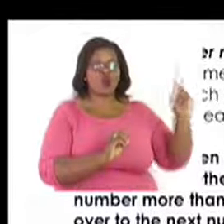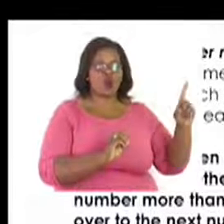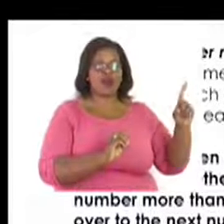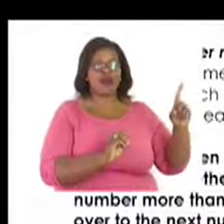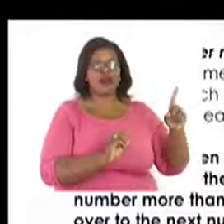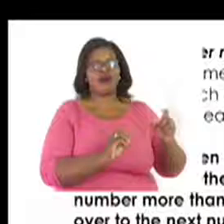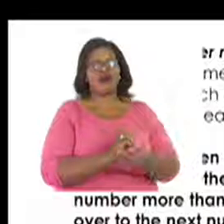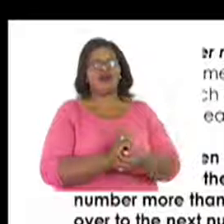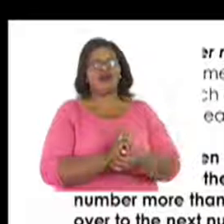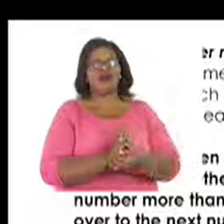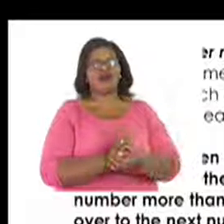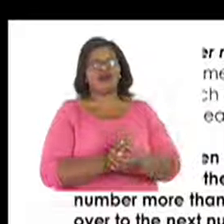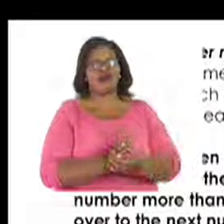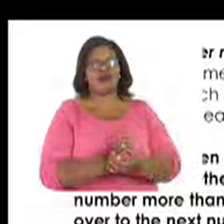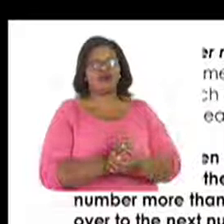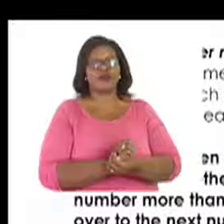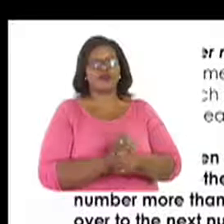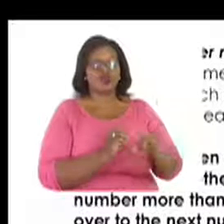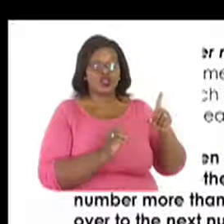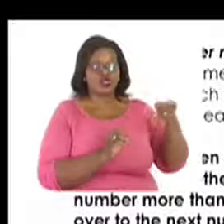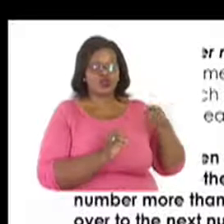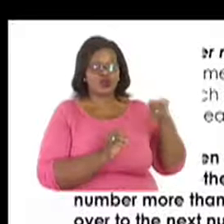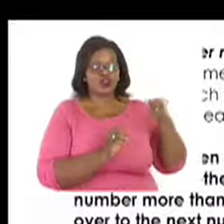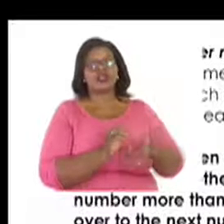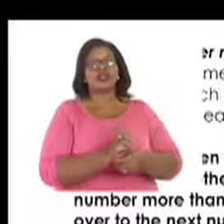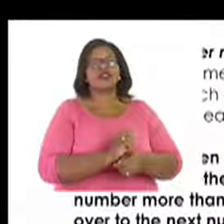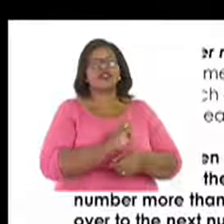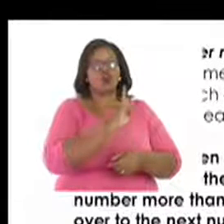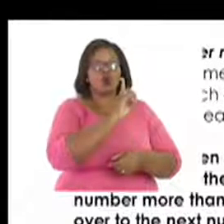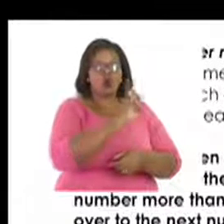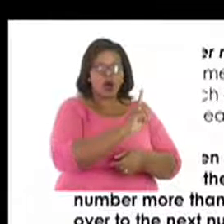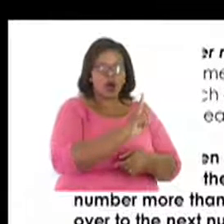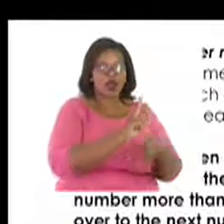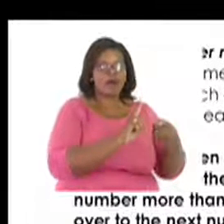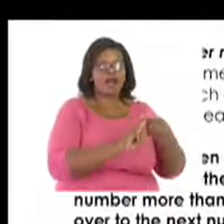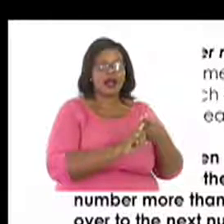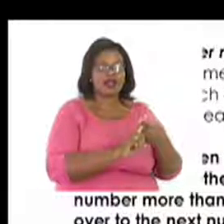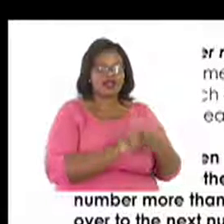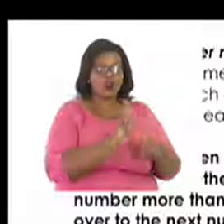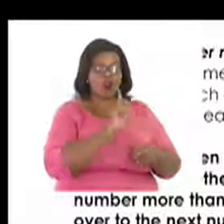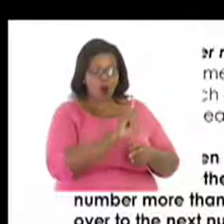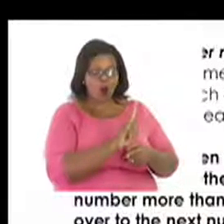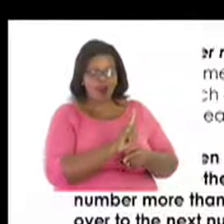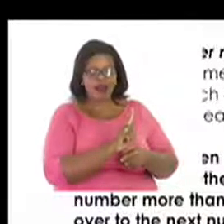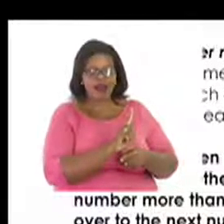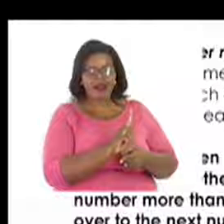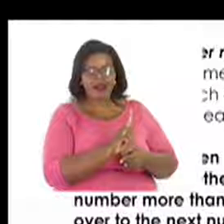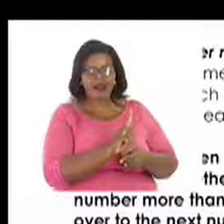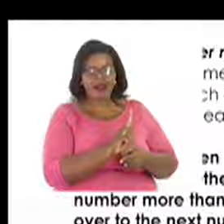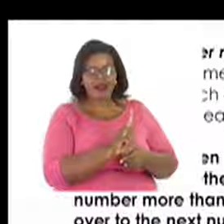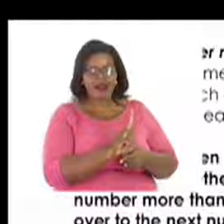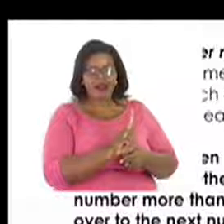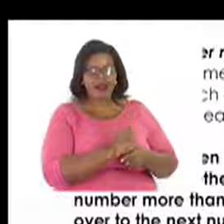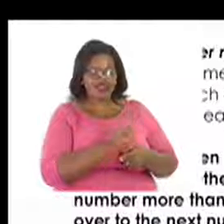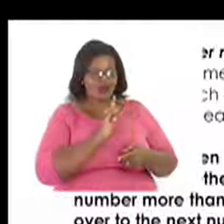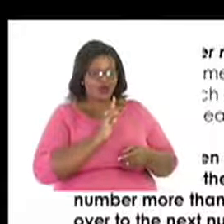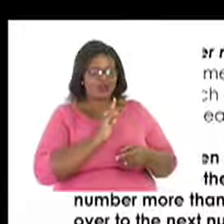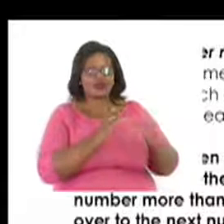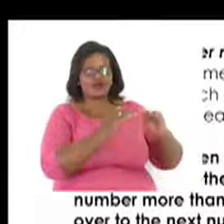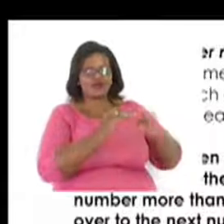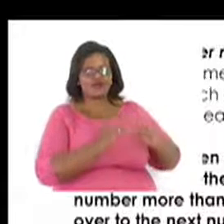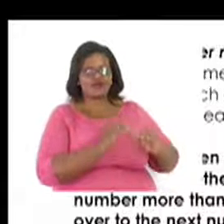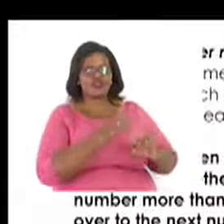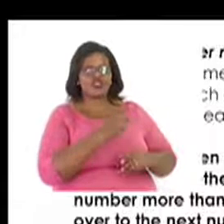other one, to the thousands. And that 1 plus the 1 that was carried over, that is equal to